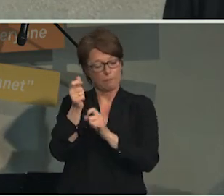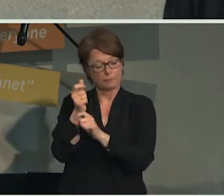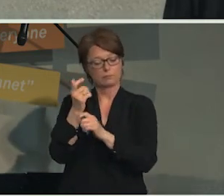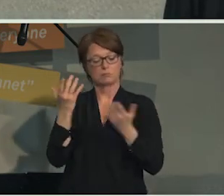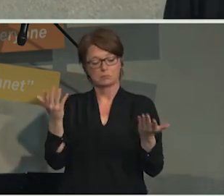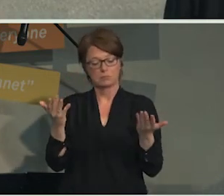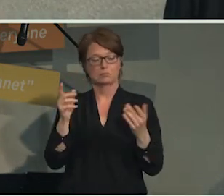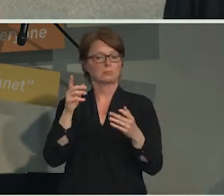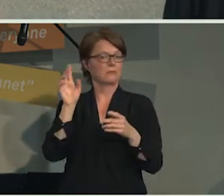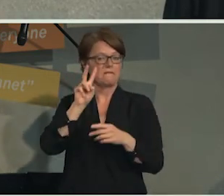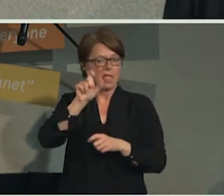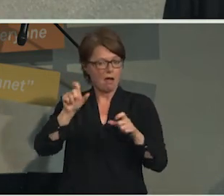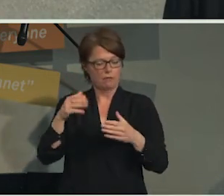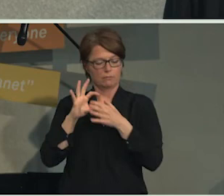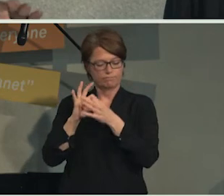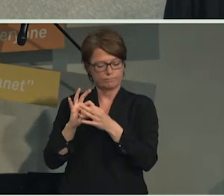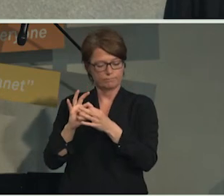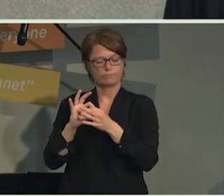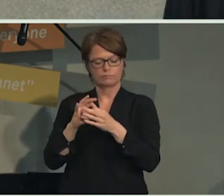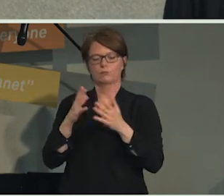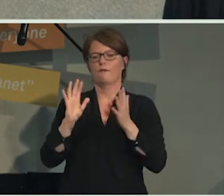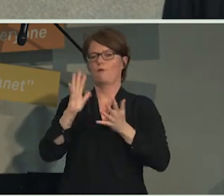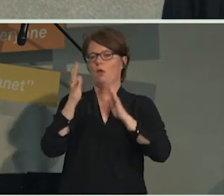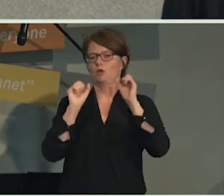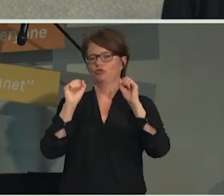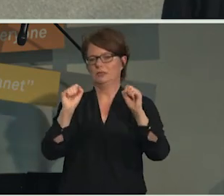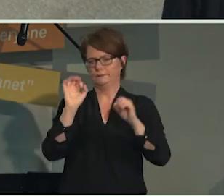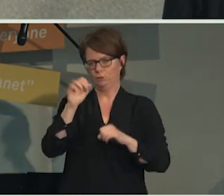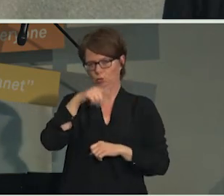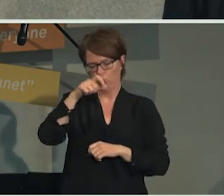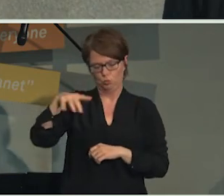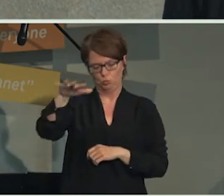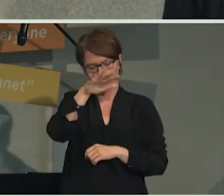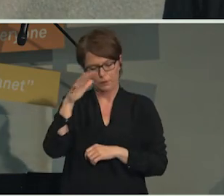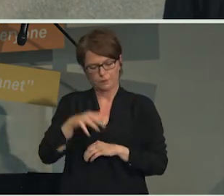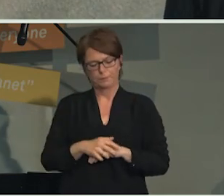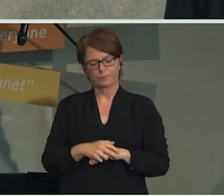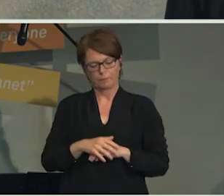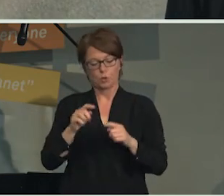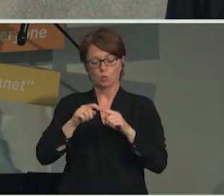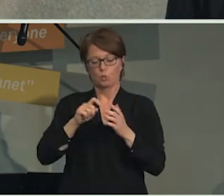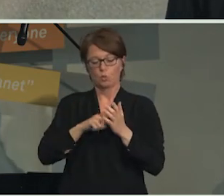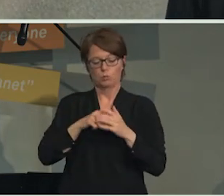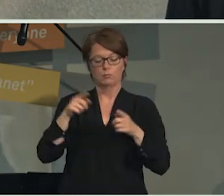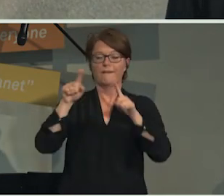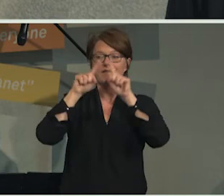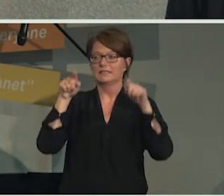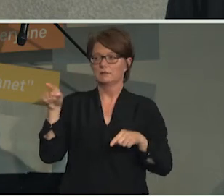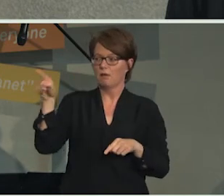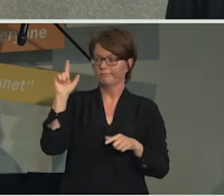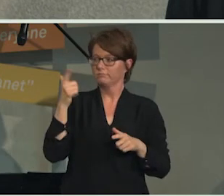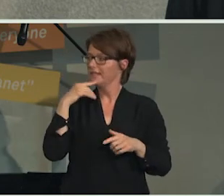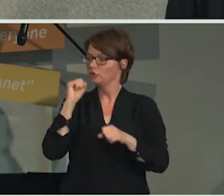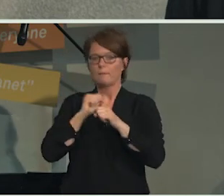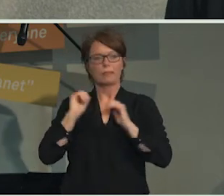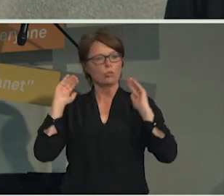have even to come here on the first floor in Heinrich-Böll Foundation, you might have had different experiences to